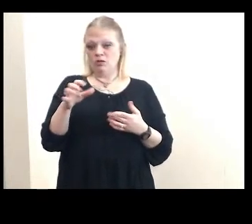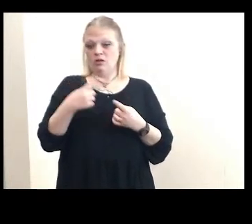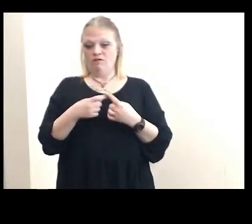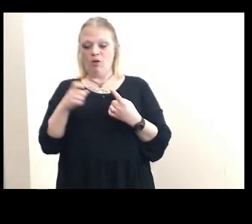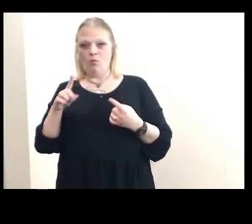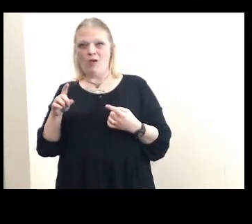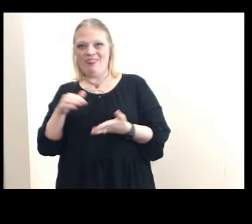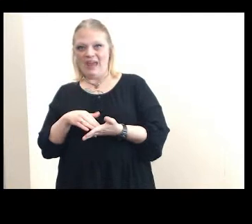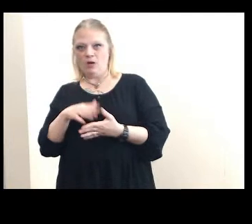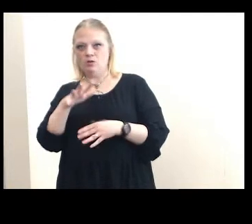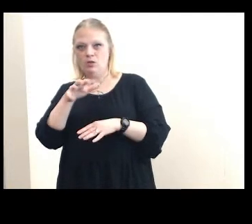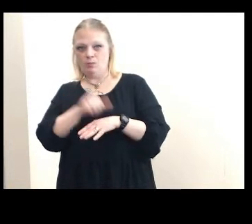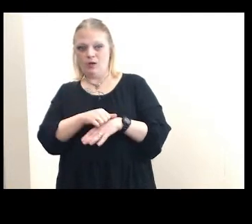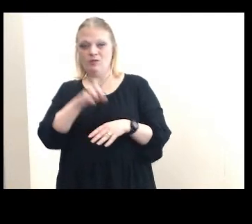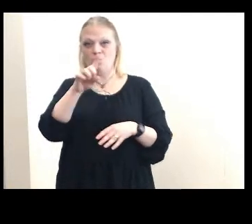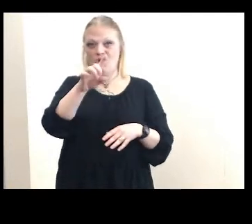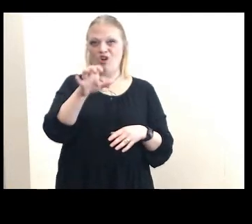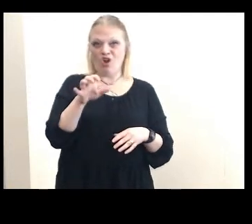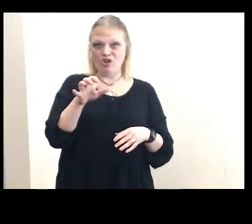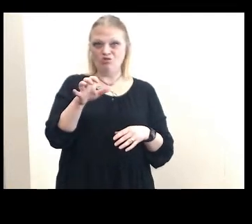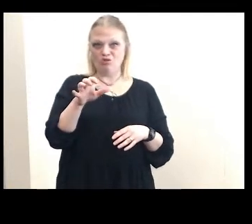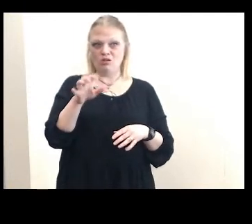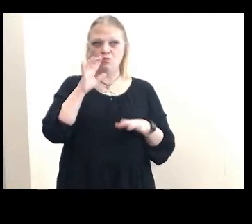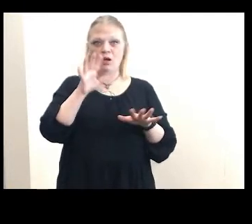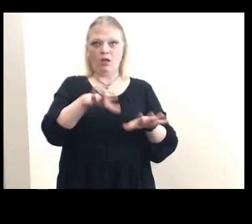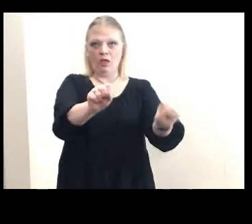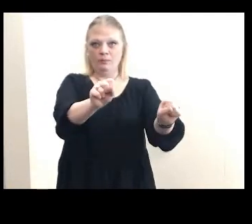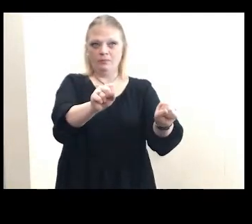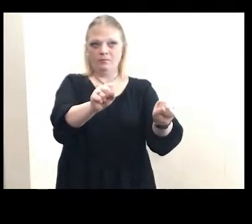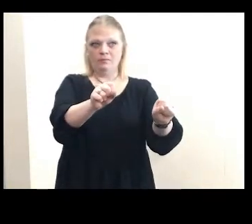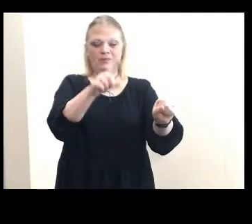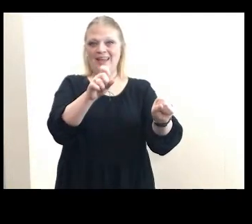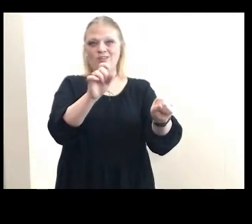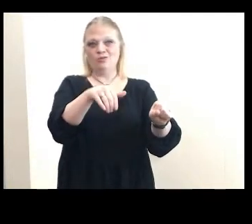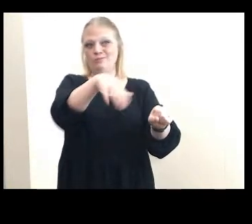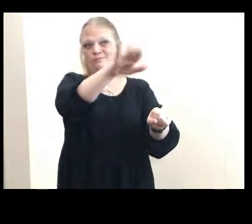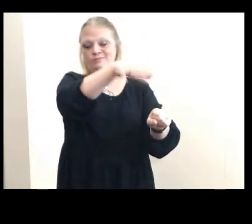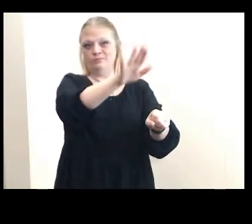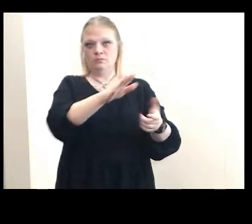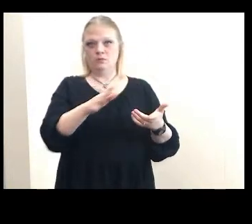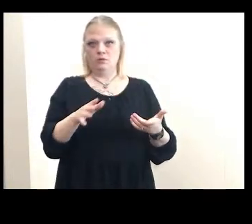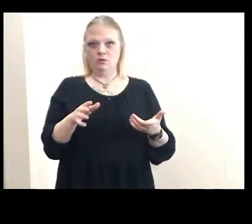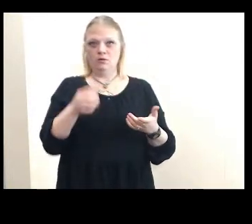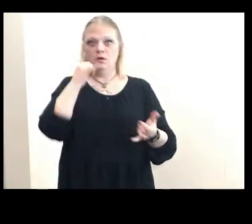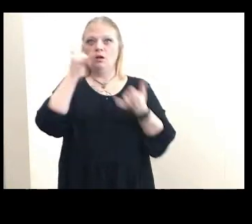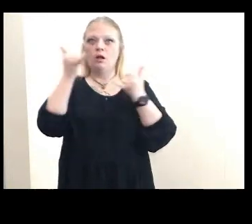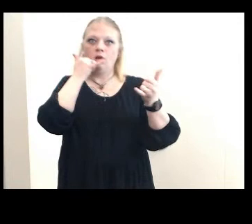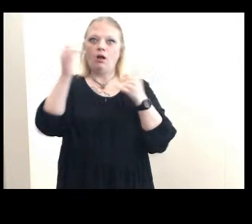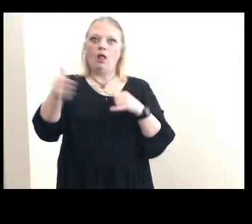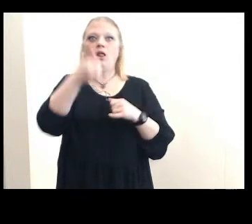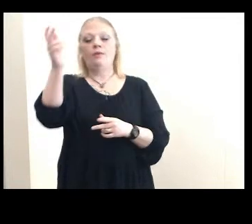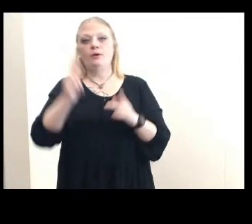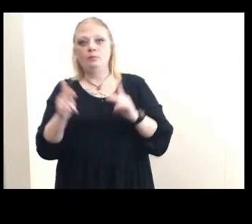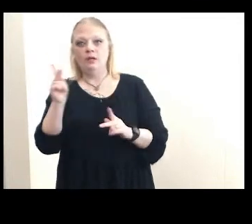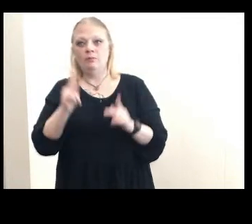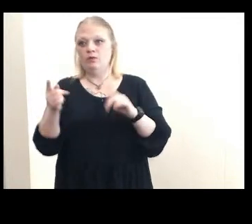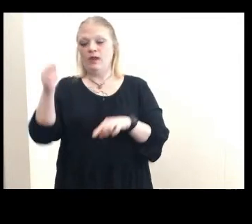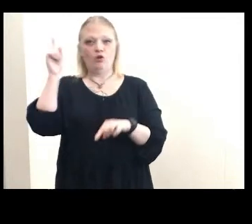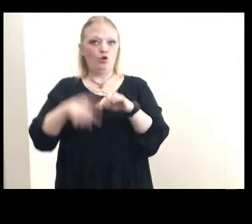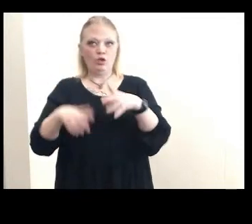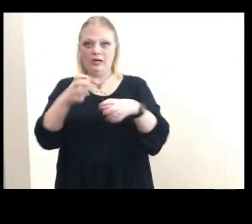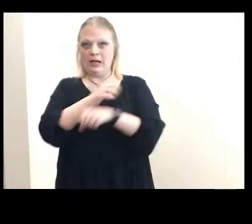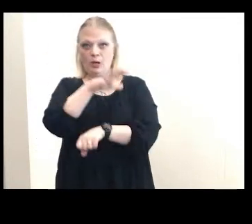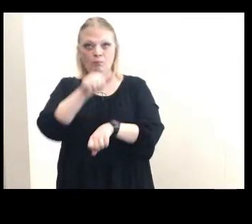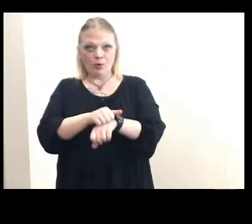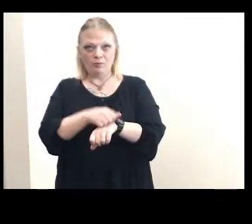appointments having been taken by individuals we had to turn away, we were working the phones, calling these other individuals who were unable to get